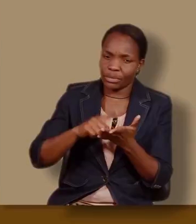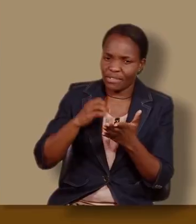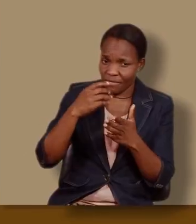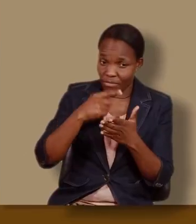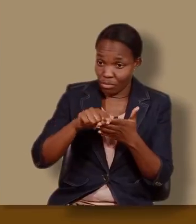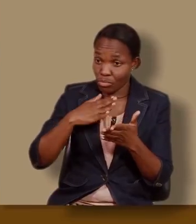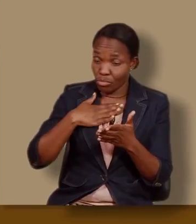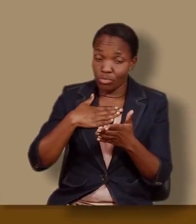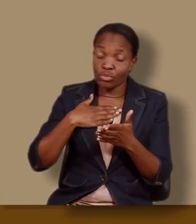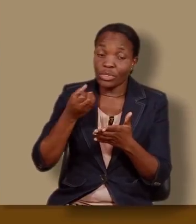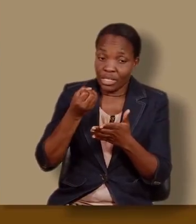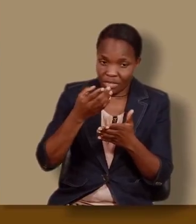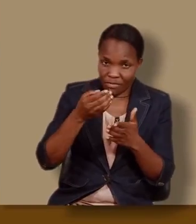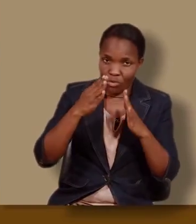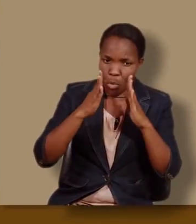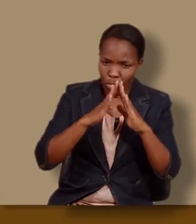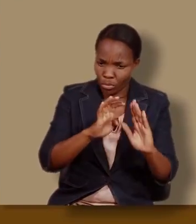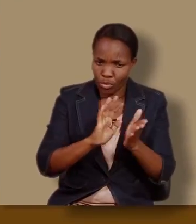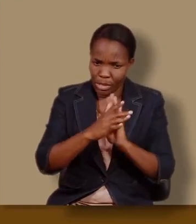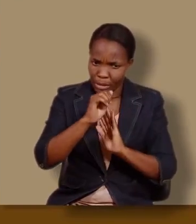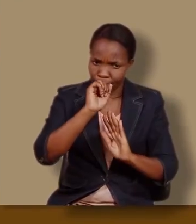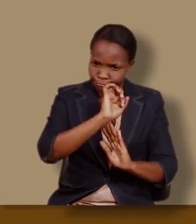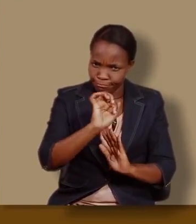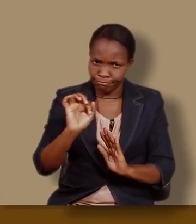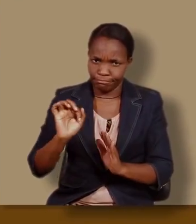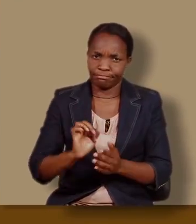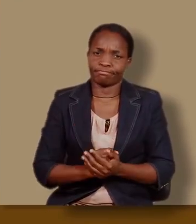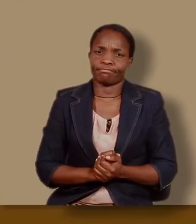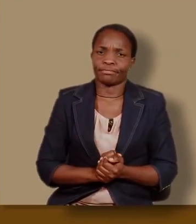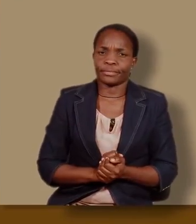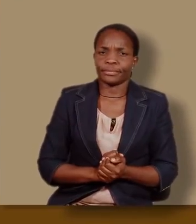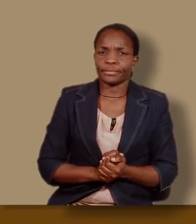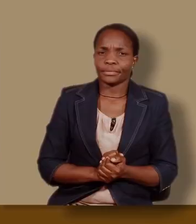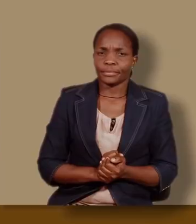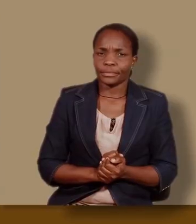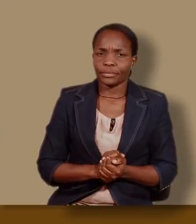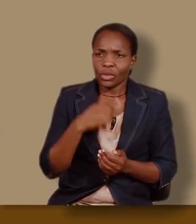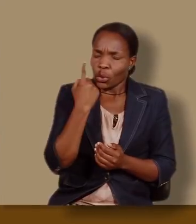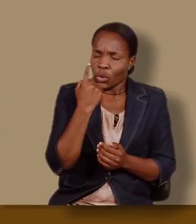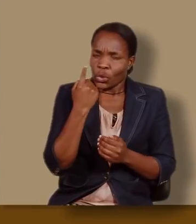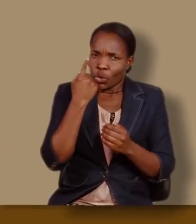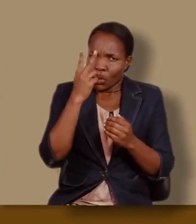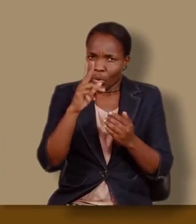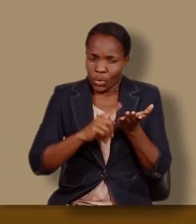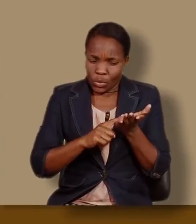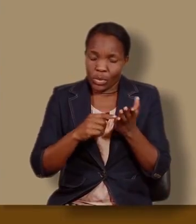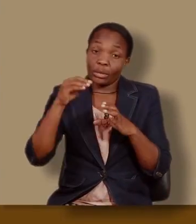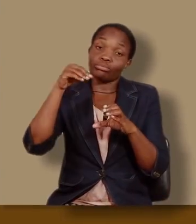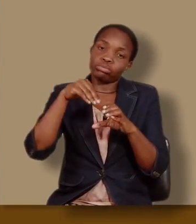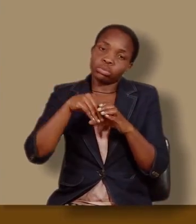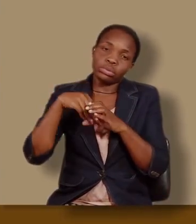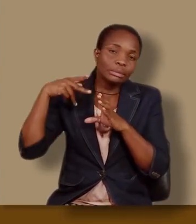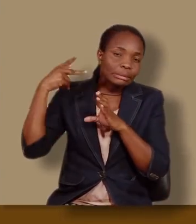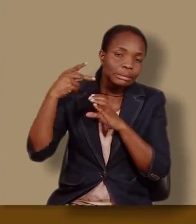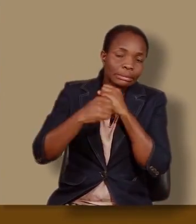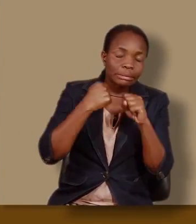of separation and trusteeship. Only white people could participate in politics in 1948, and the ruling National